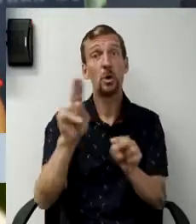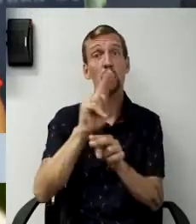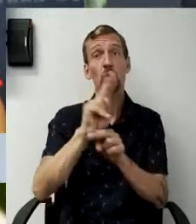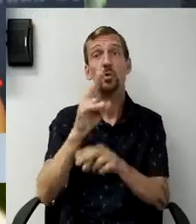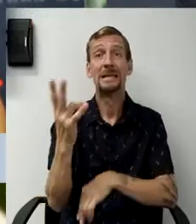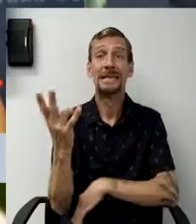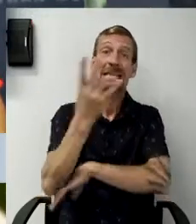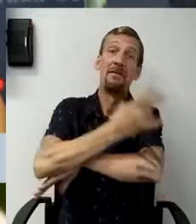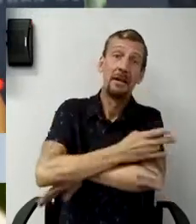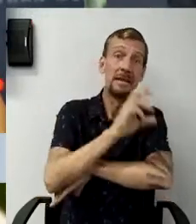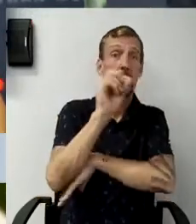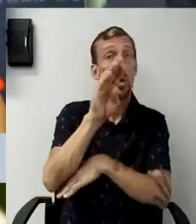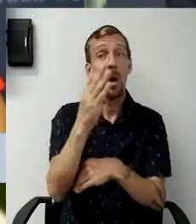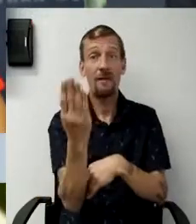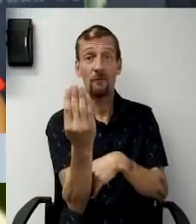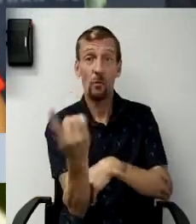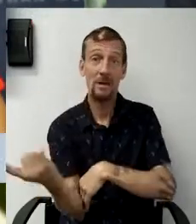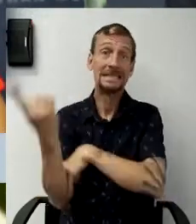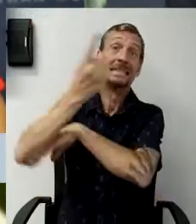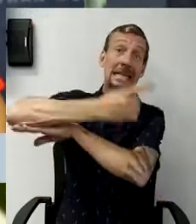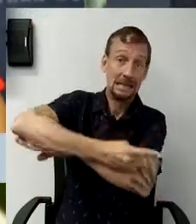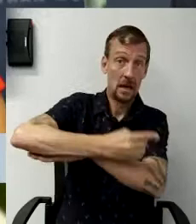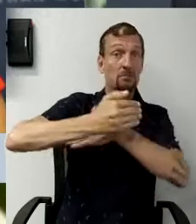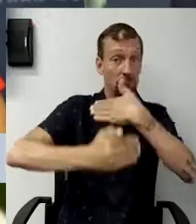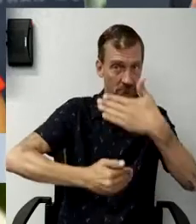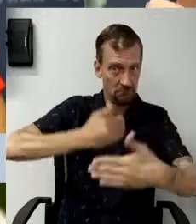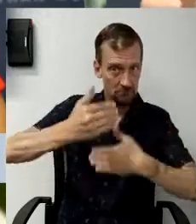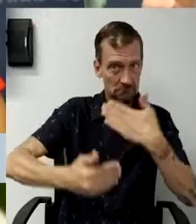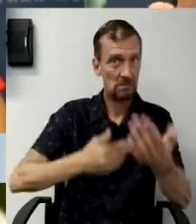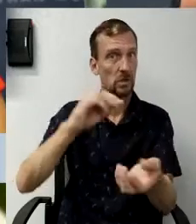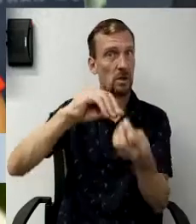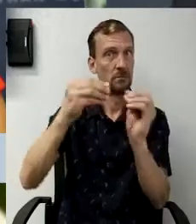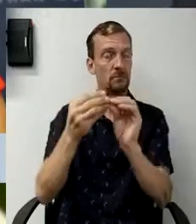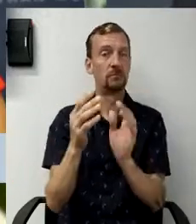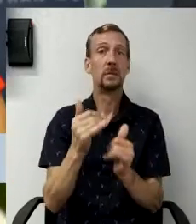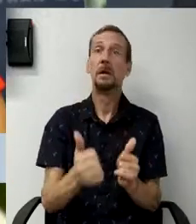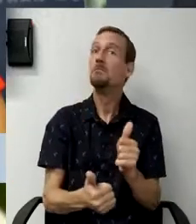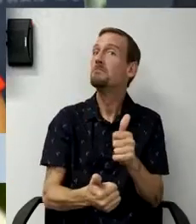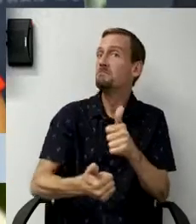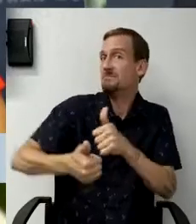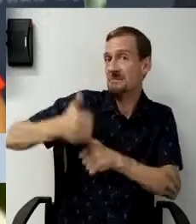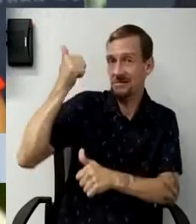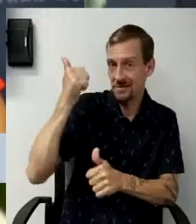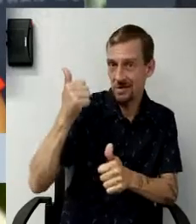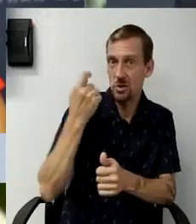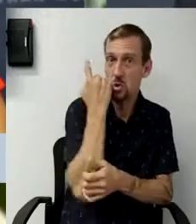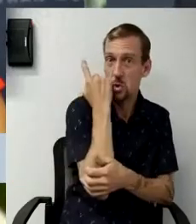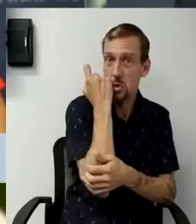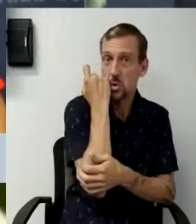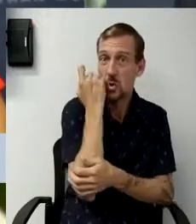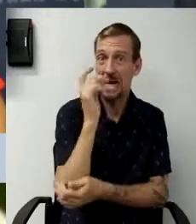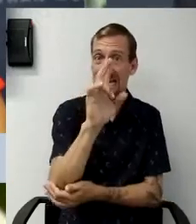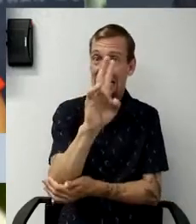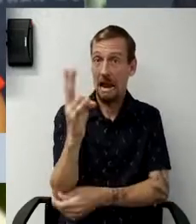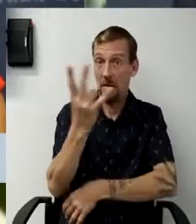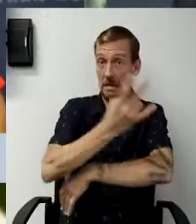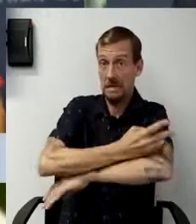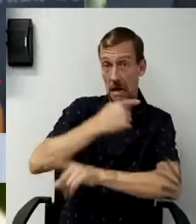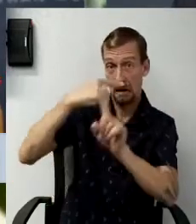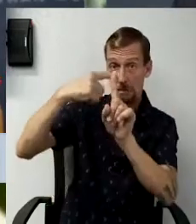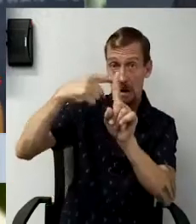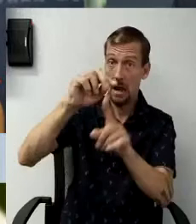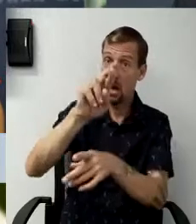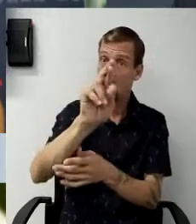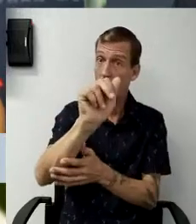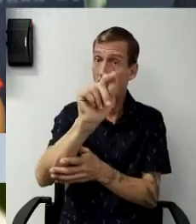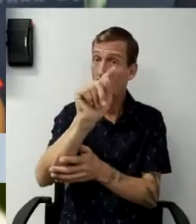a rolling 14 days. So the most currently published 7-day positivity rate for the